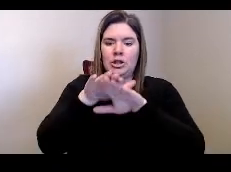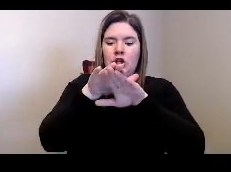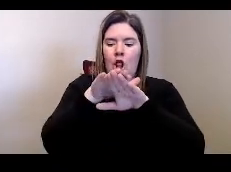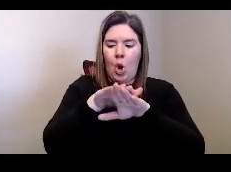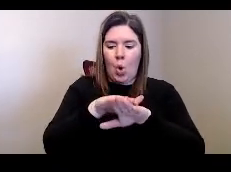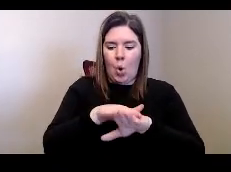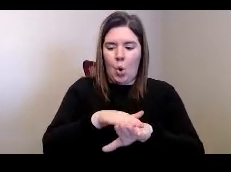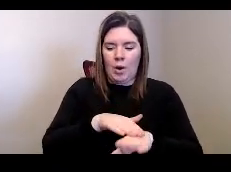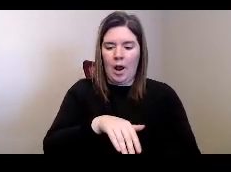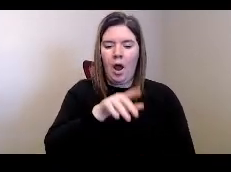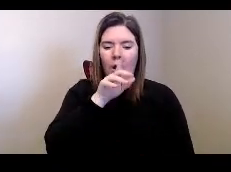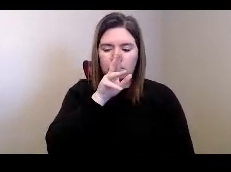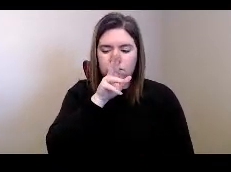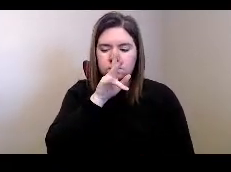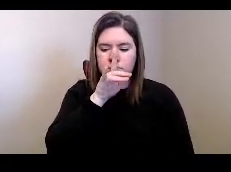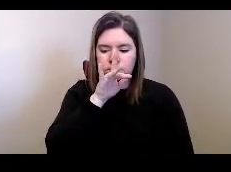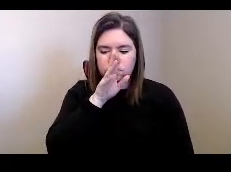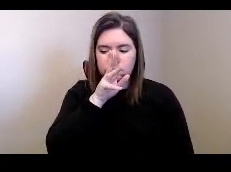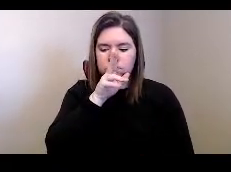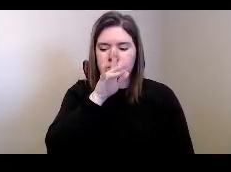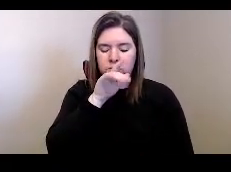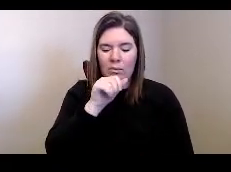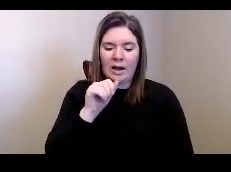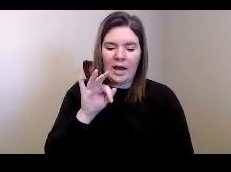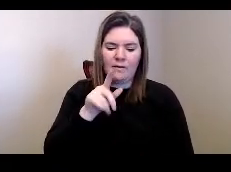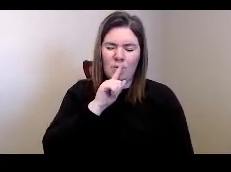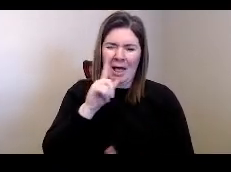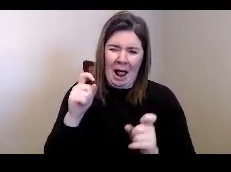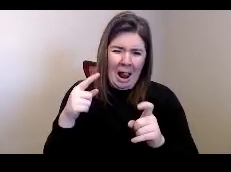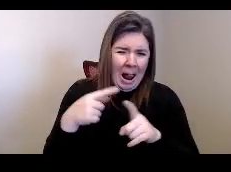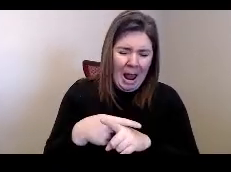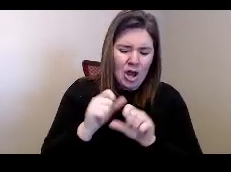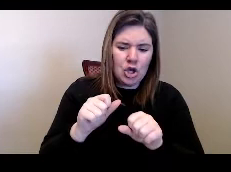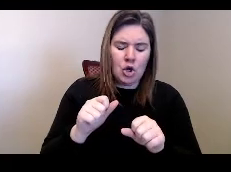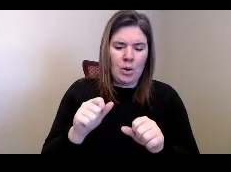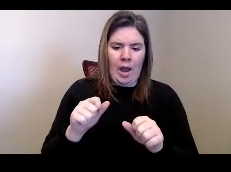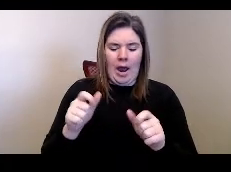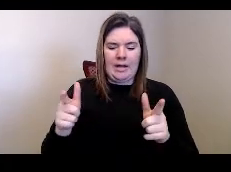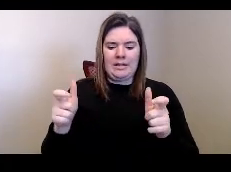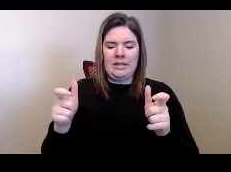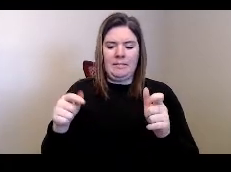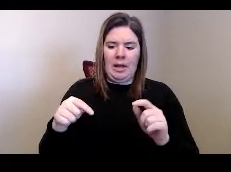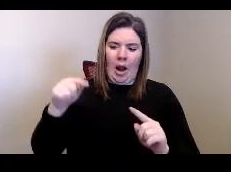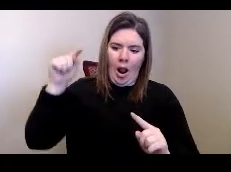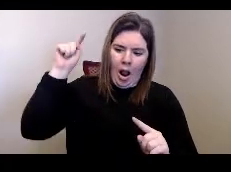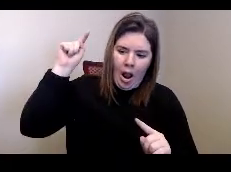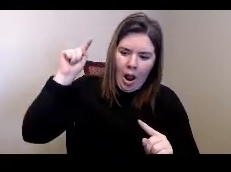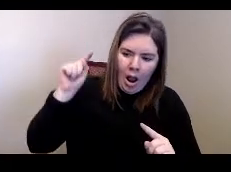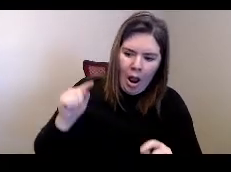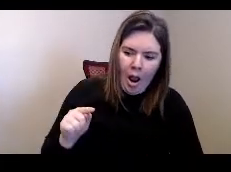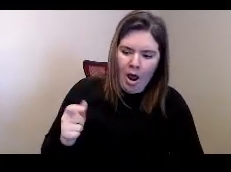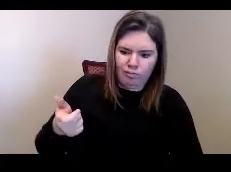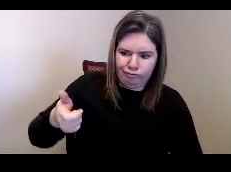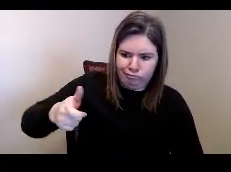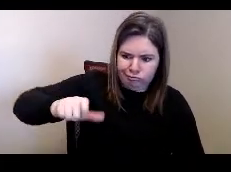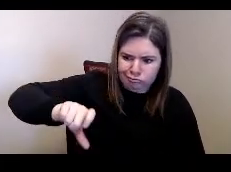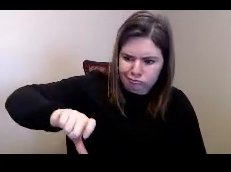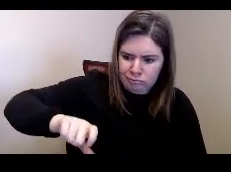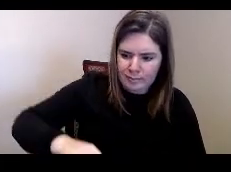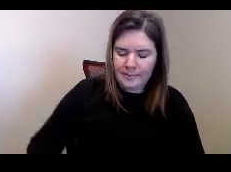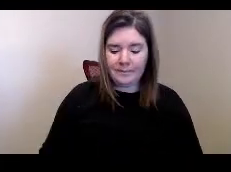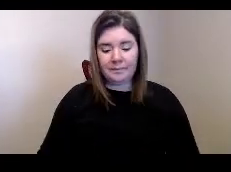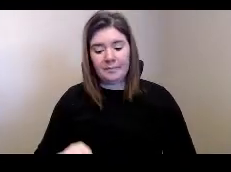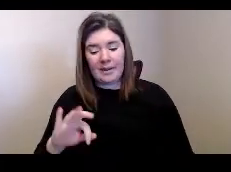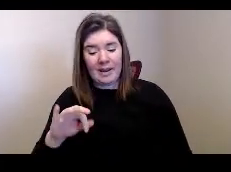to in case it's a very complex document that they're reading. So again, if you hear a screen